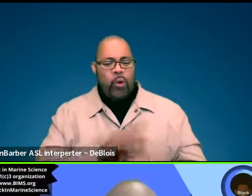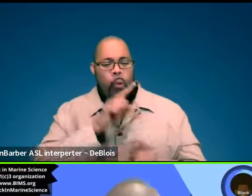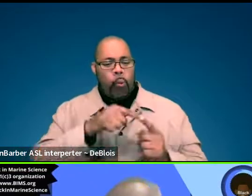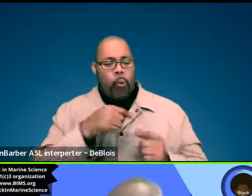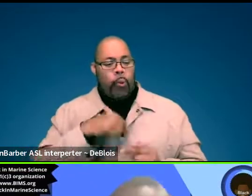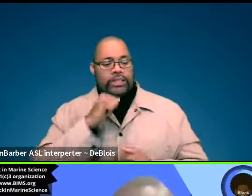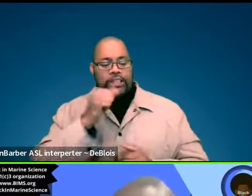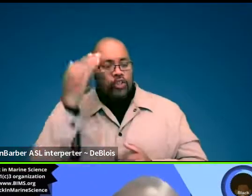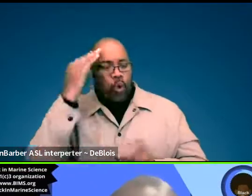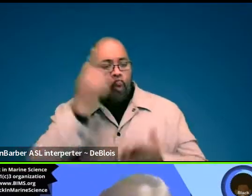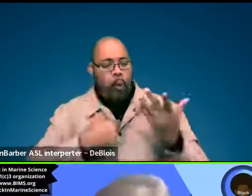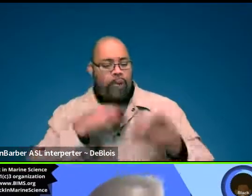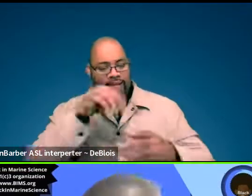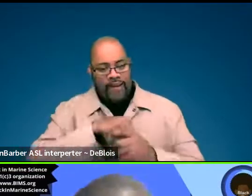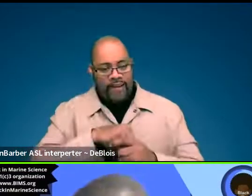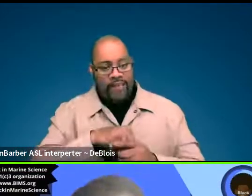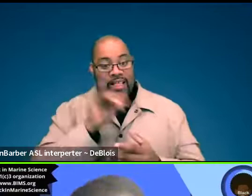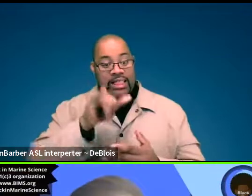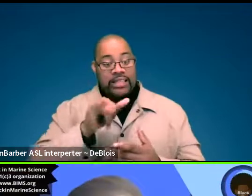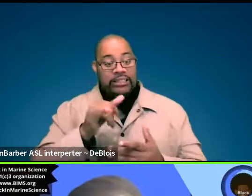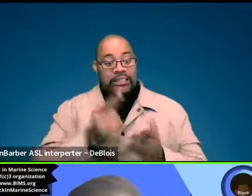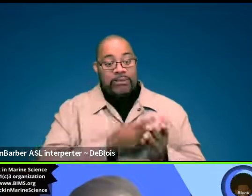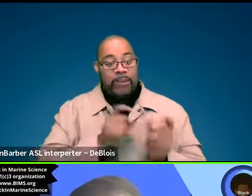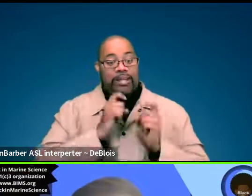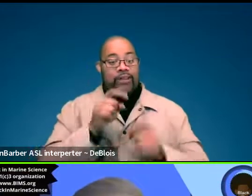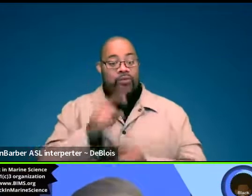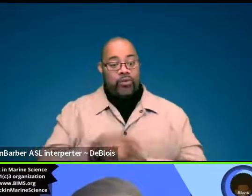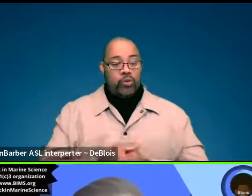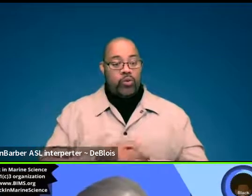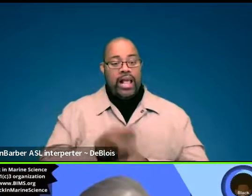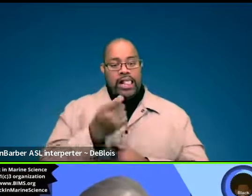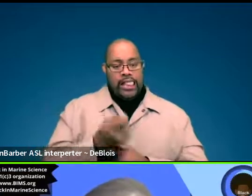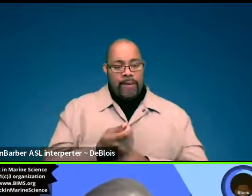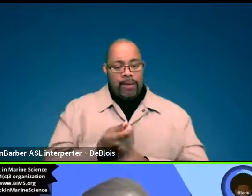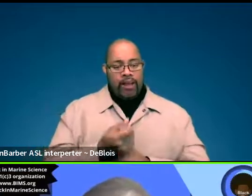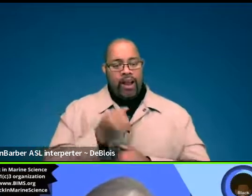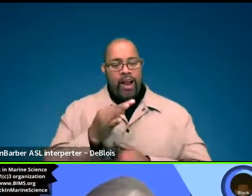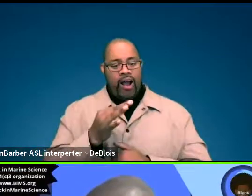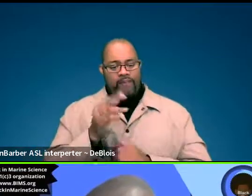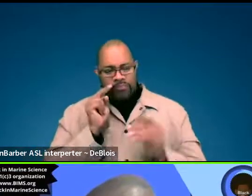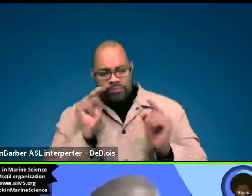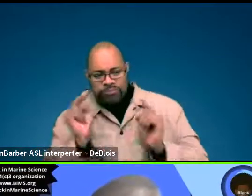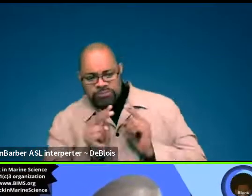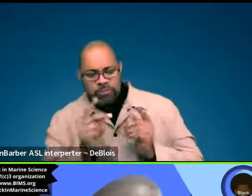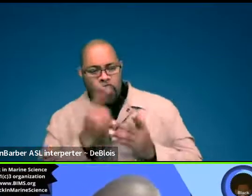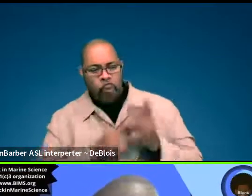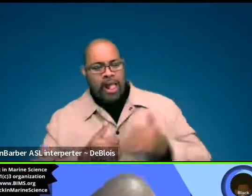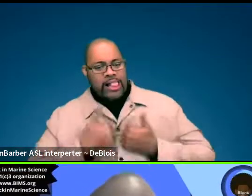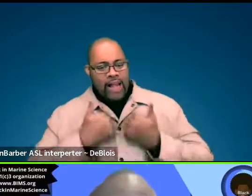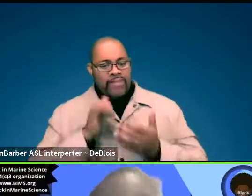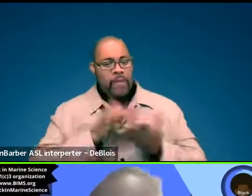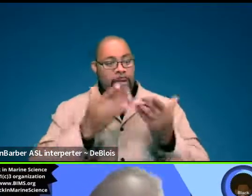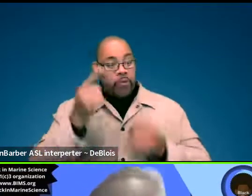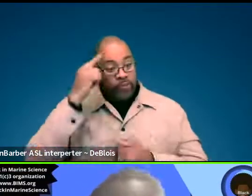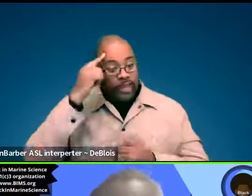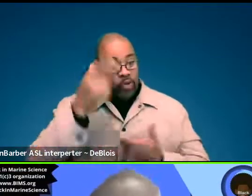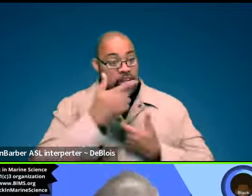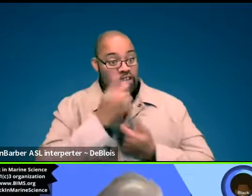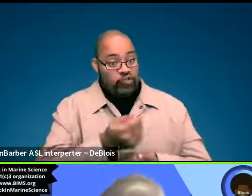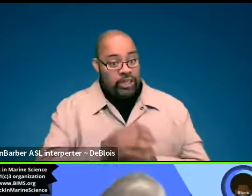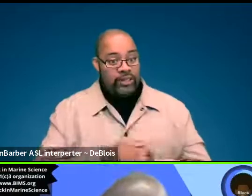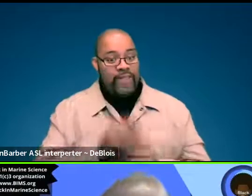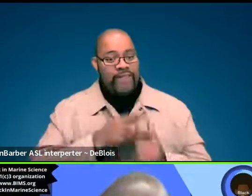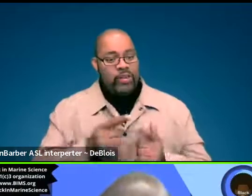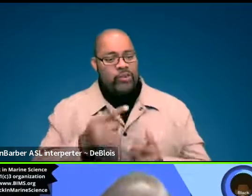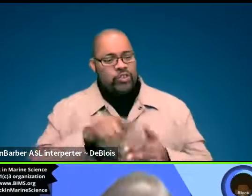didn't know what we were getting into. This sometimes gives you a little bit of a glimpse into, life that you might think you're interested in. And